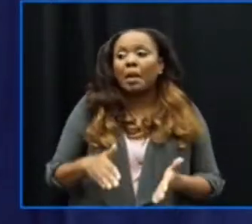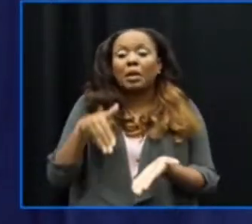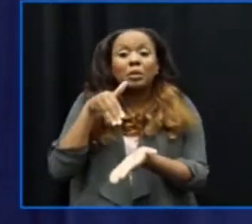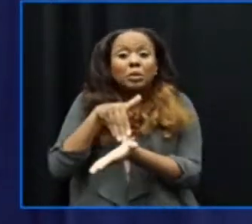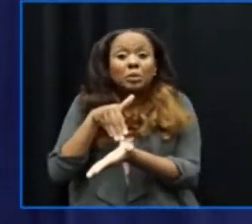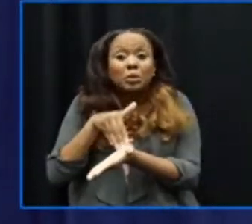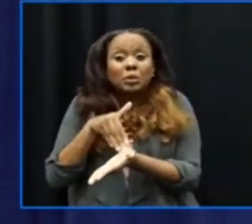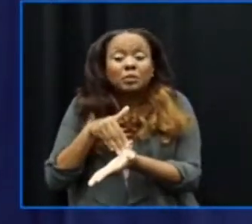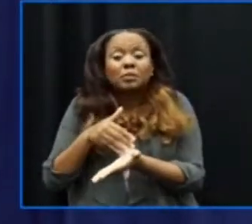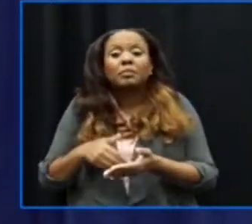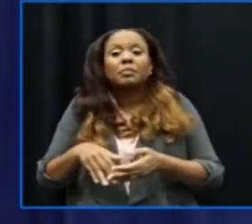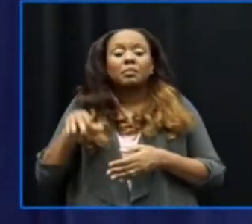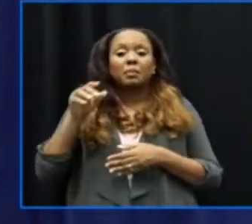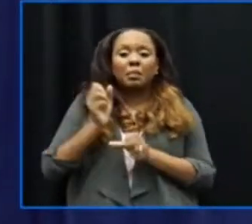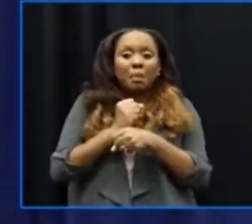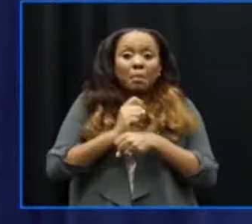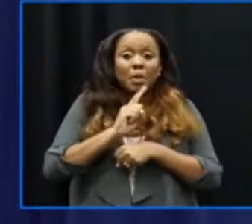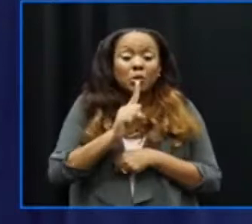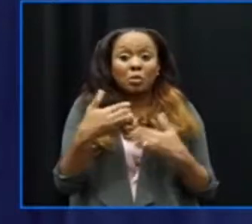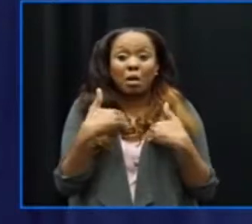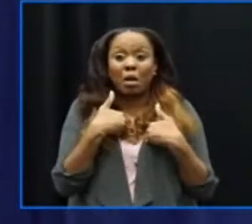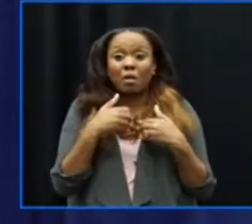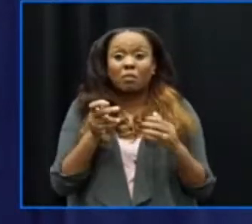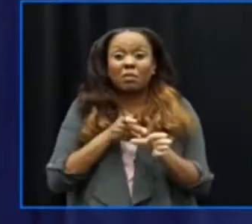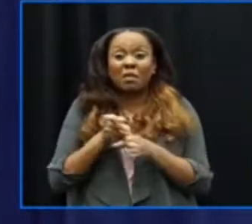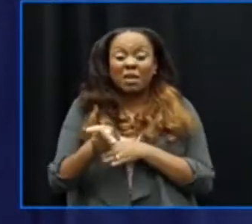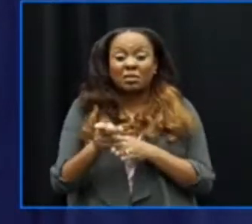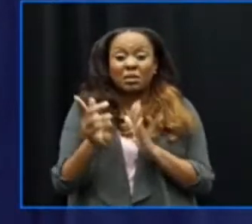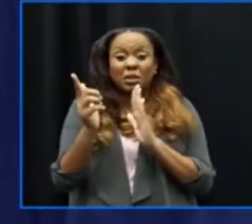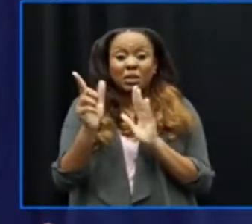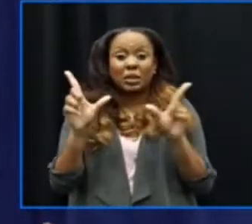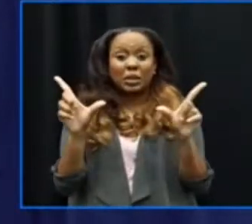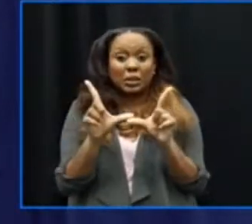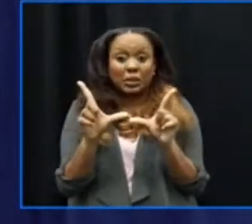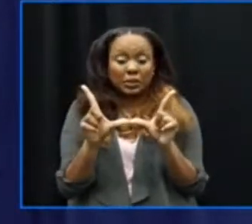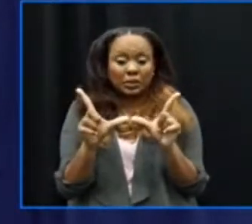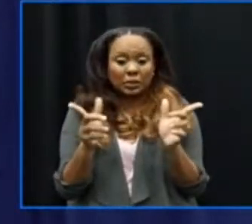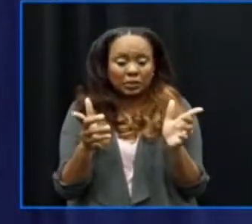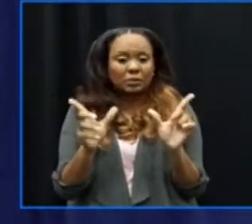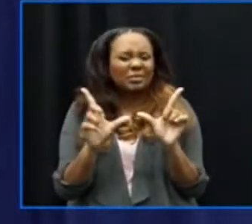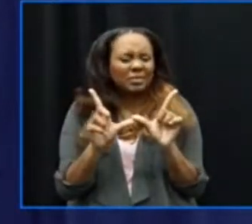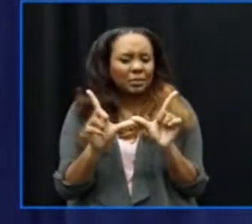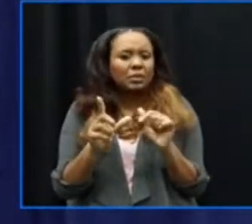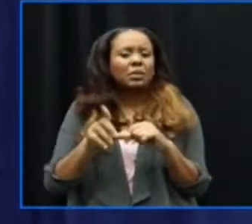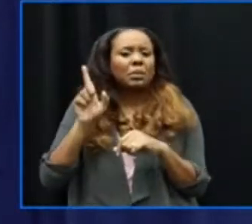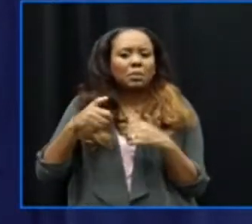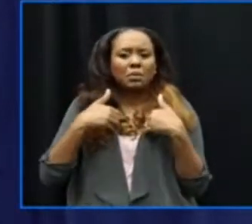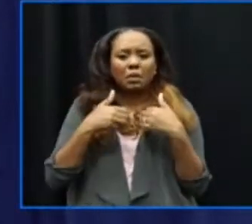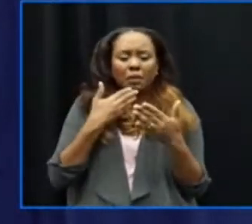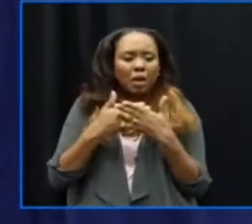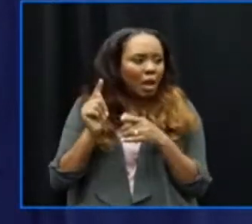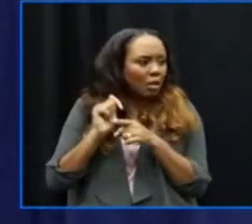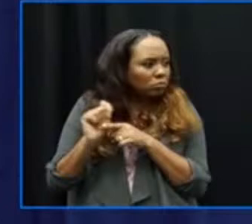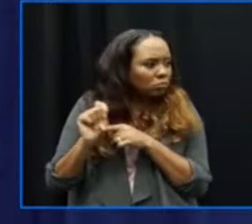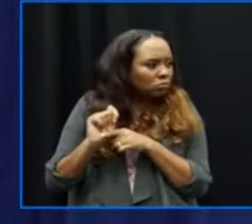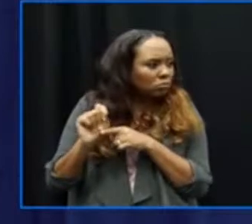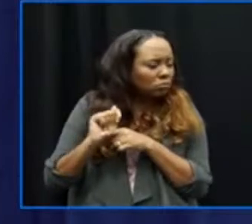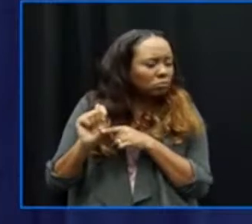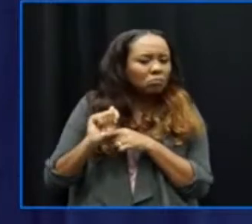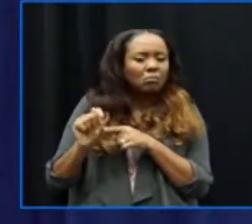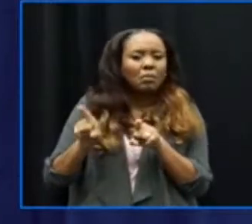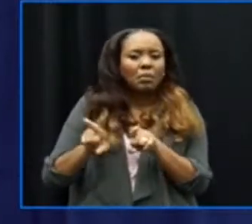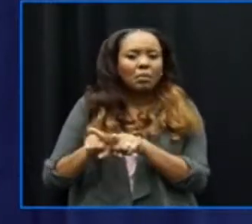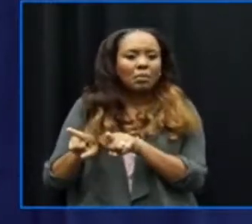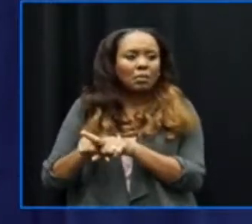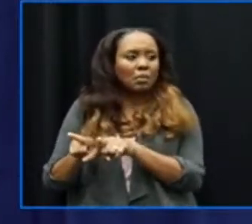before those licenses are issued. Right? We should not have people able to conduct their trade with a government permit